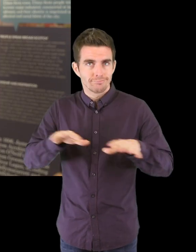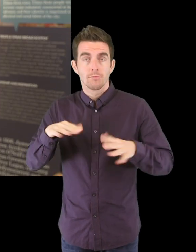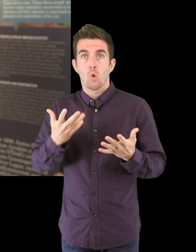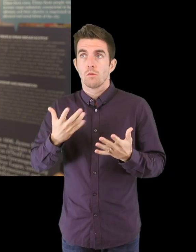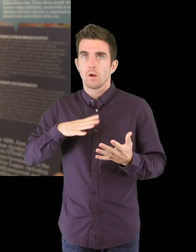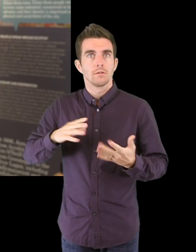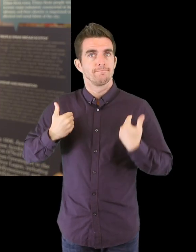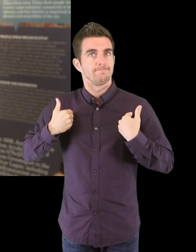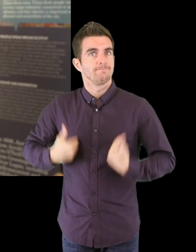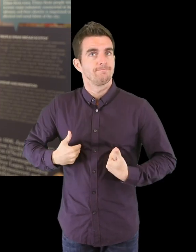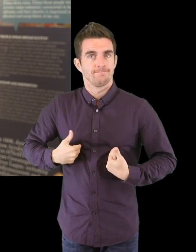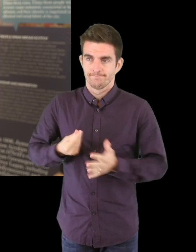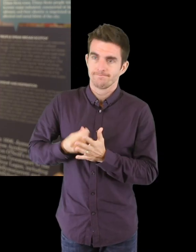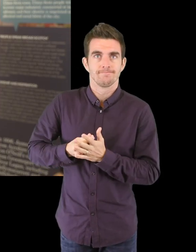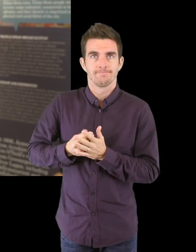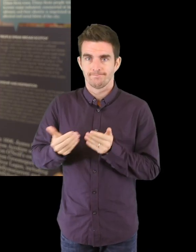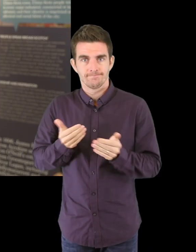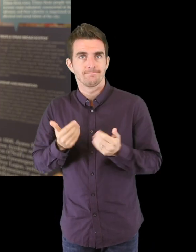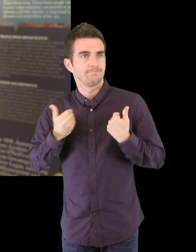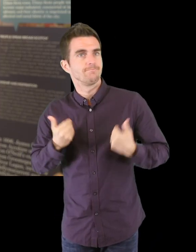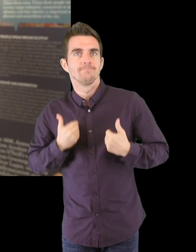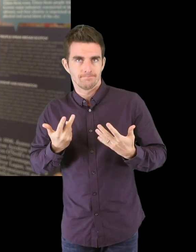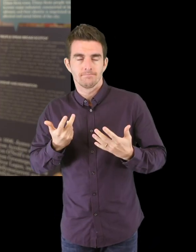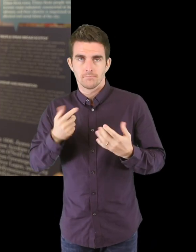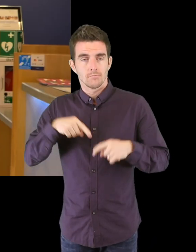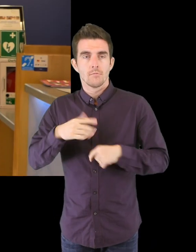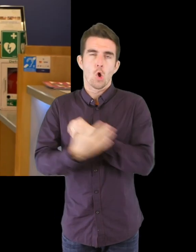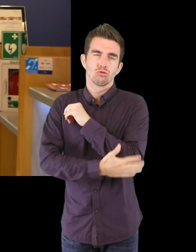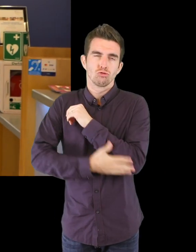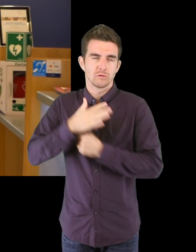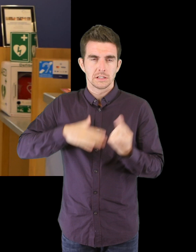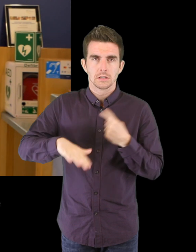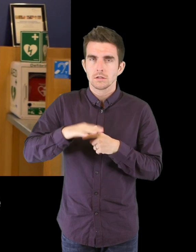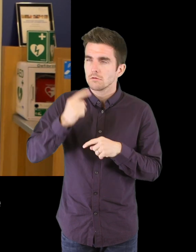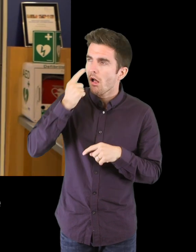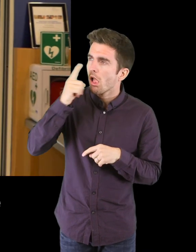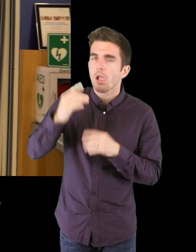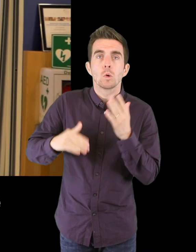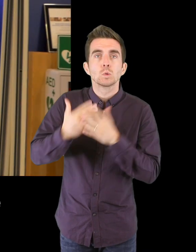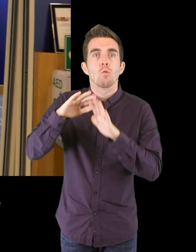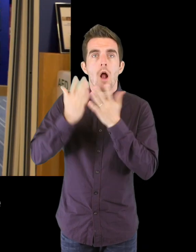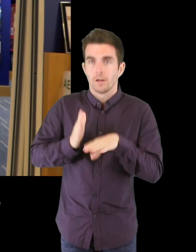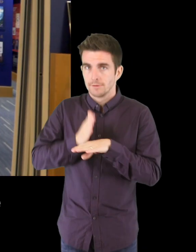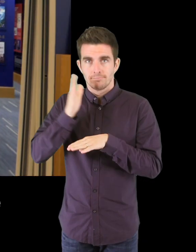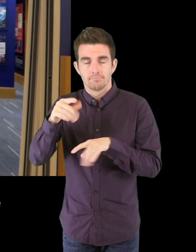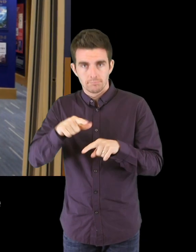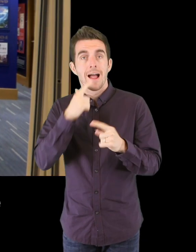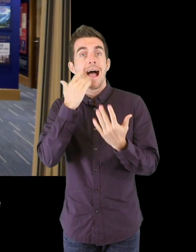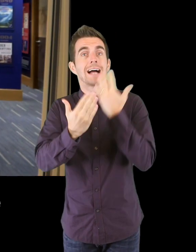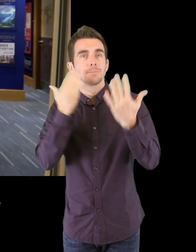fortune, drove many from Ulster's countryside to the shores of the New World. The Montgomery Gallery in the